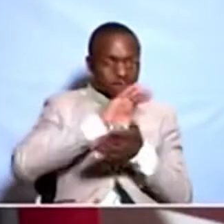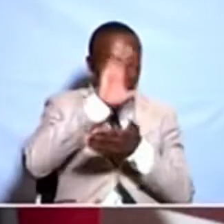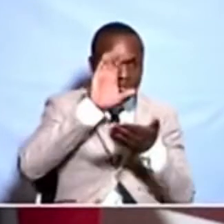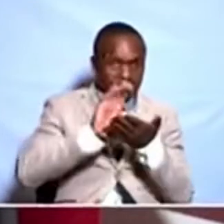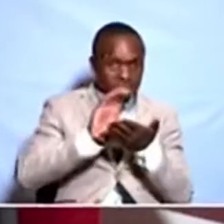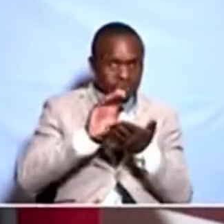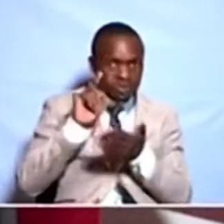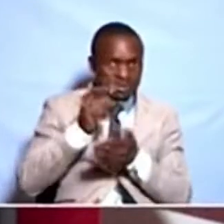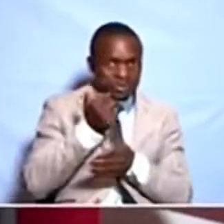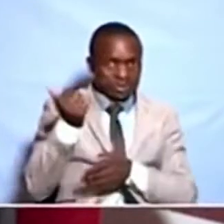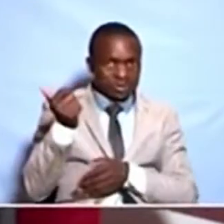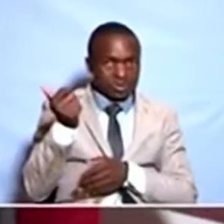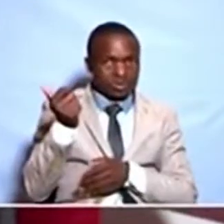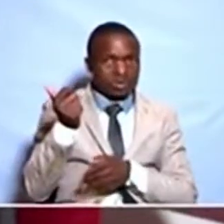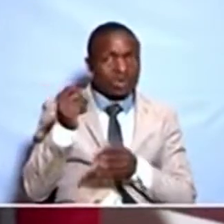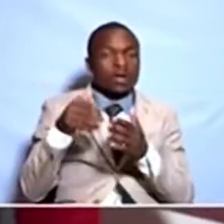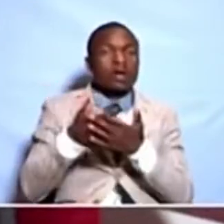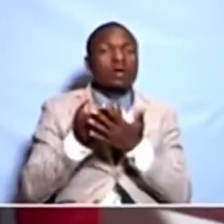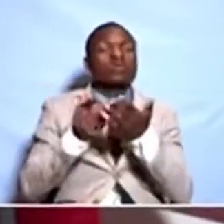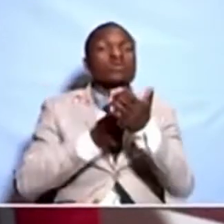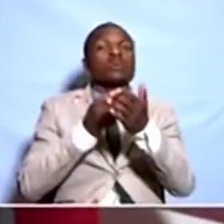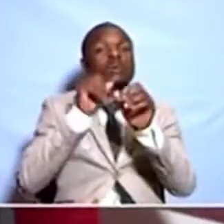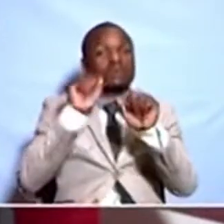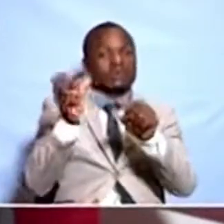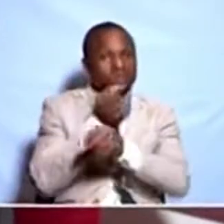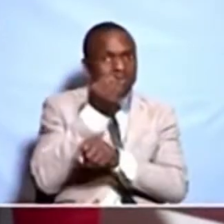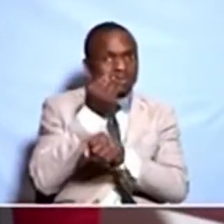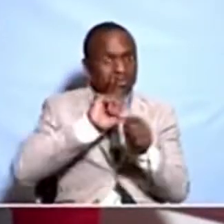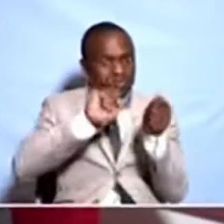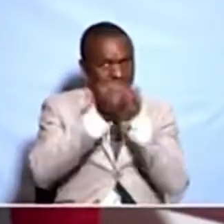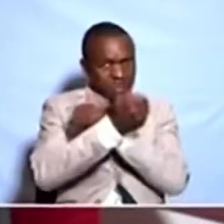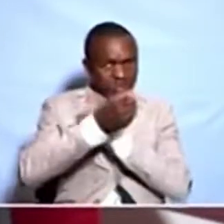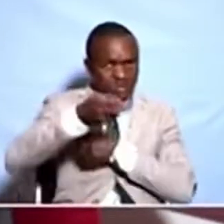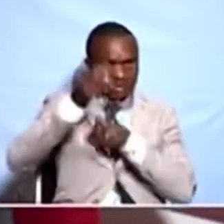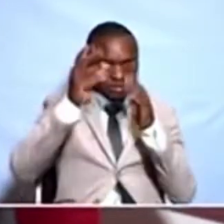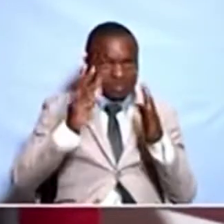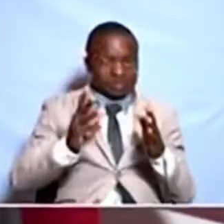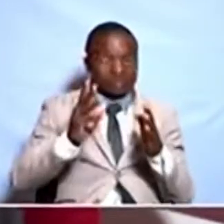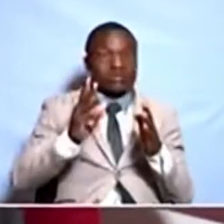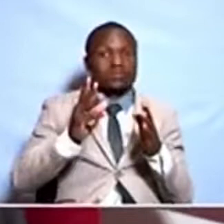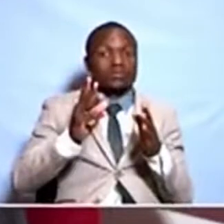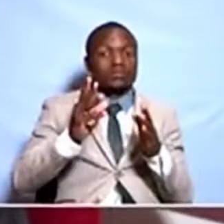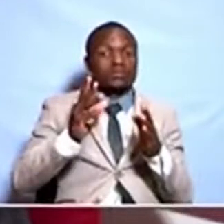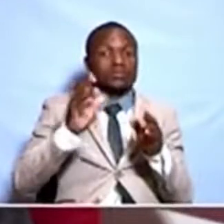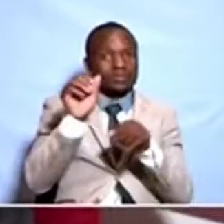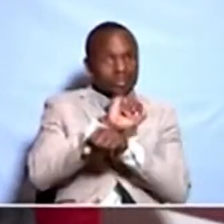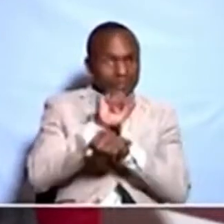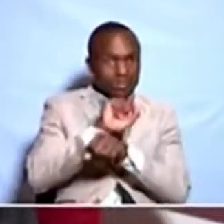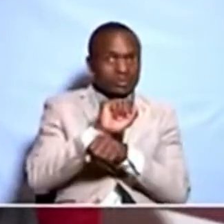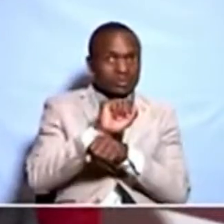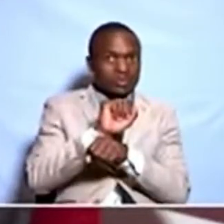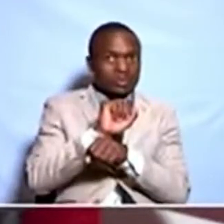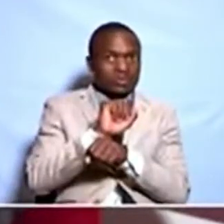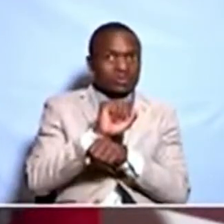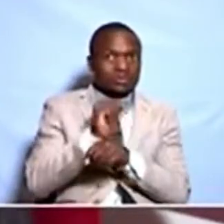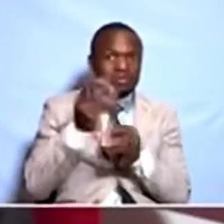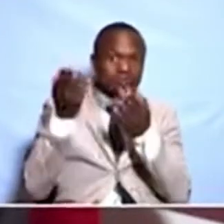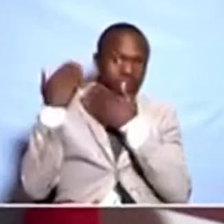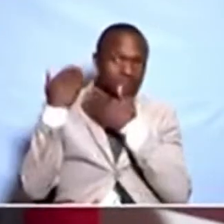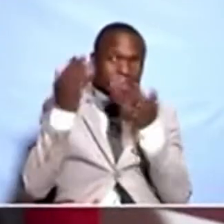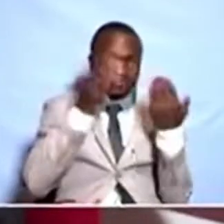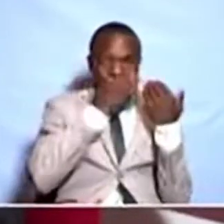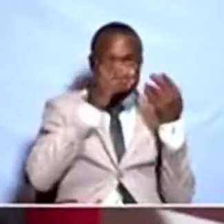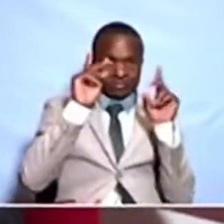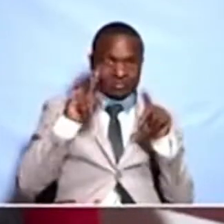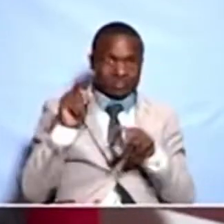many days can it take to change ownership of a car? Aton Chipoma in Chisamba. So basically, we are looking